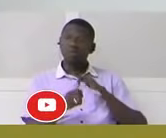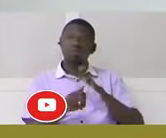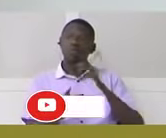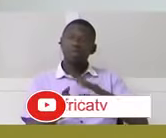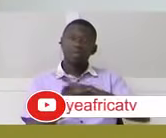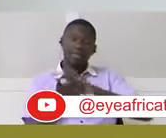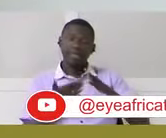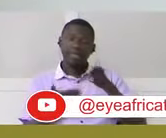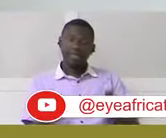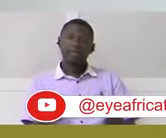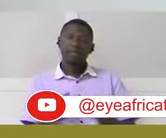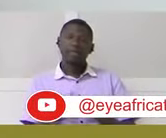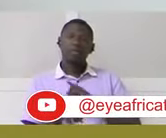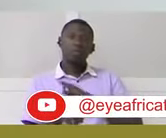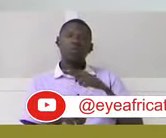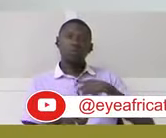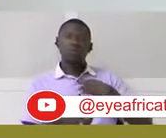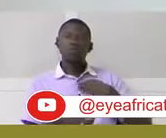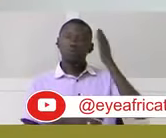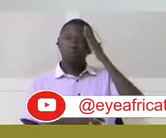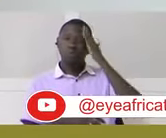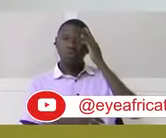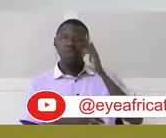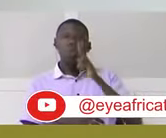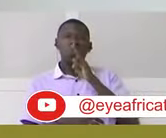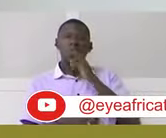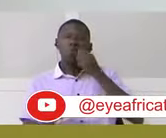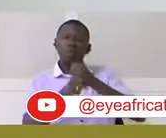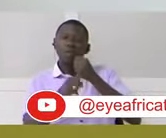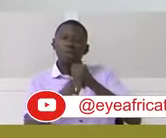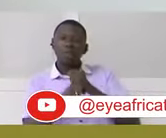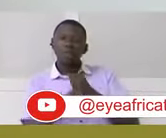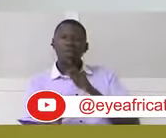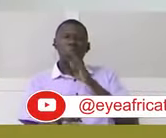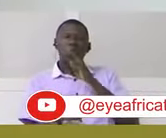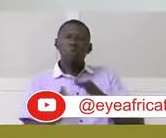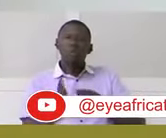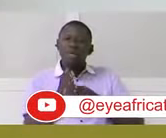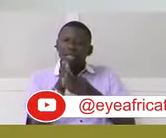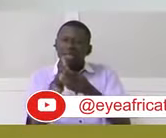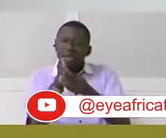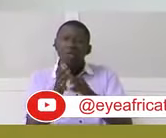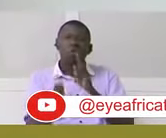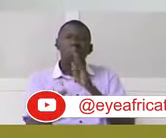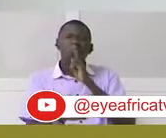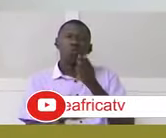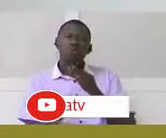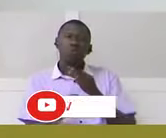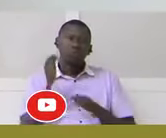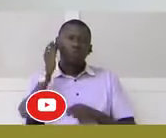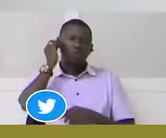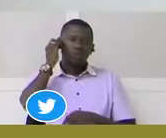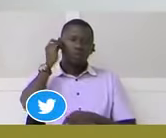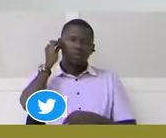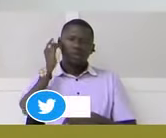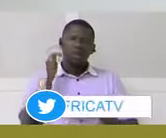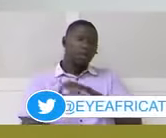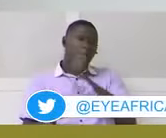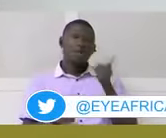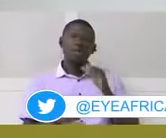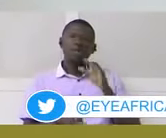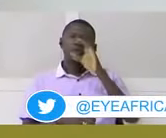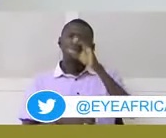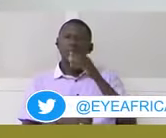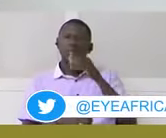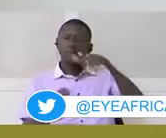lafta lon nale who are the cause jumal le ma sababoti and who are the pioneers jumal le ko tabi and the countries involved ani